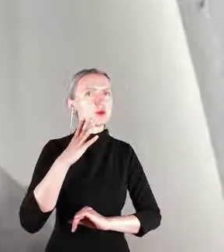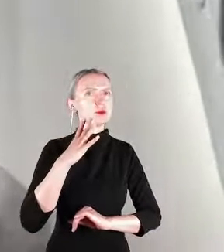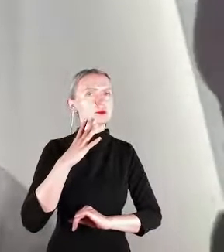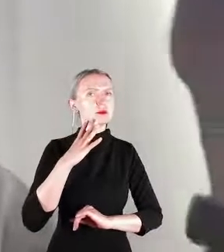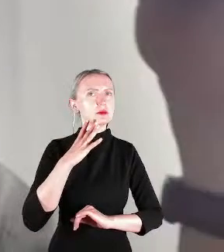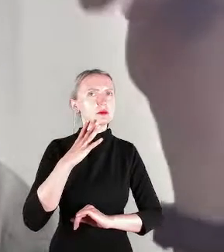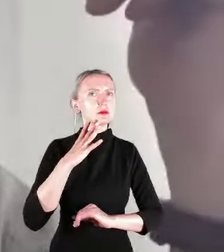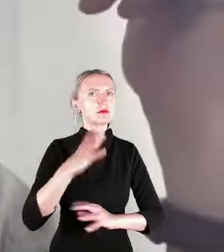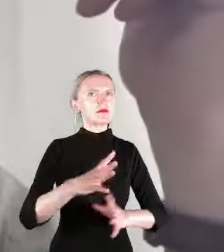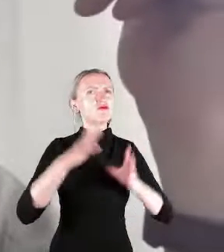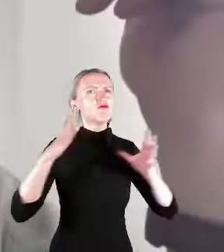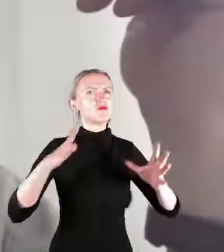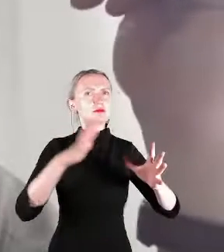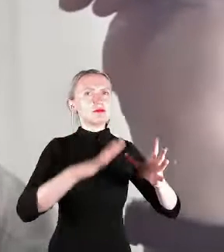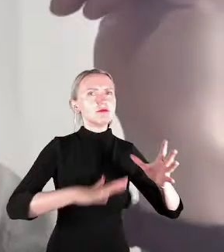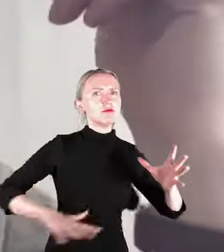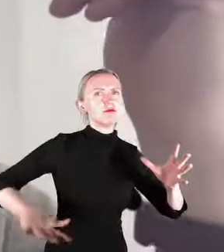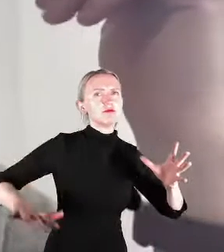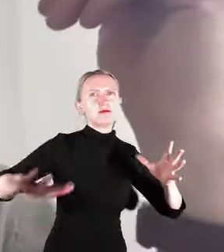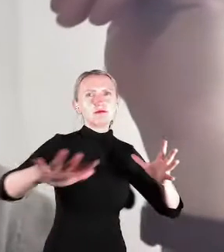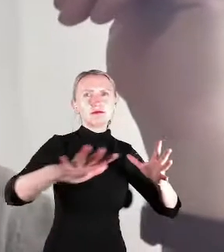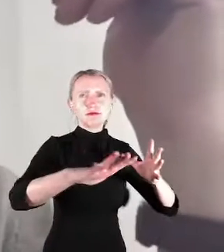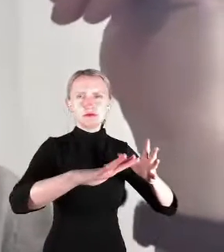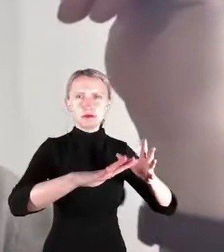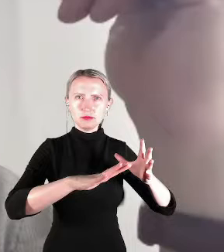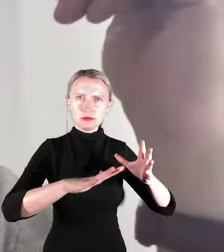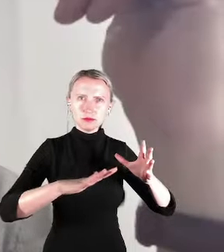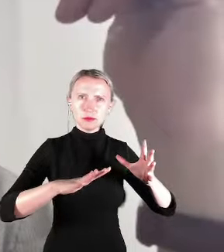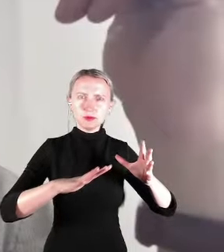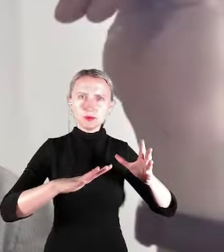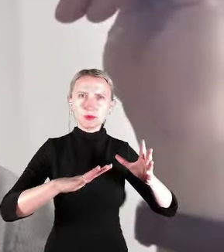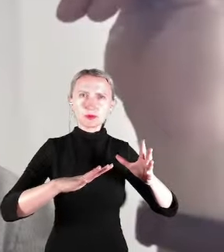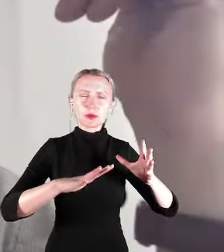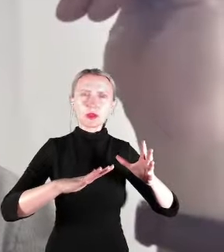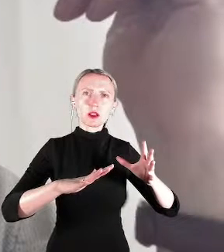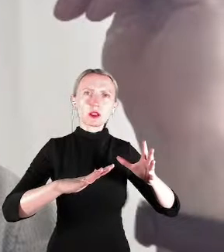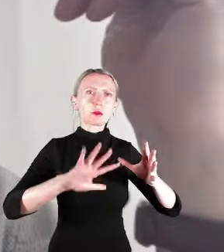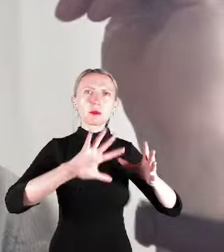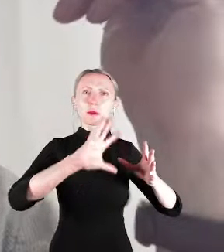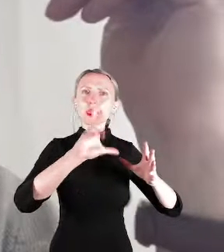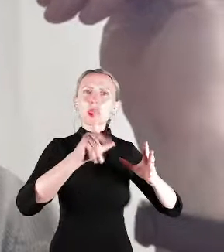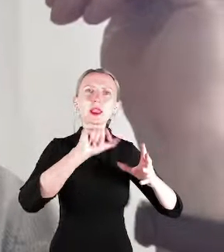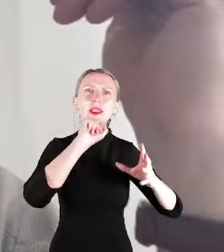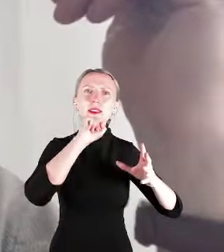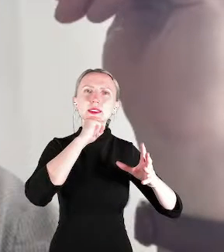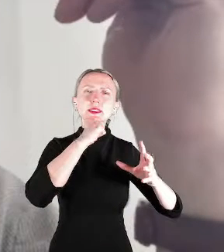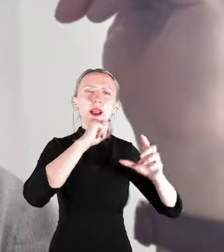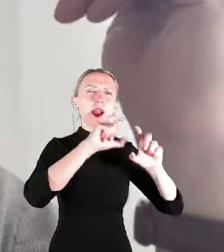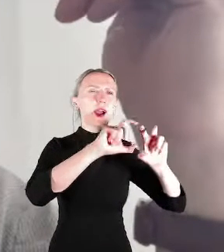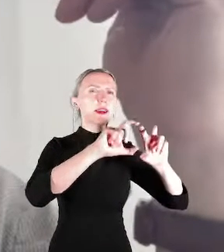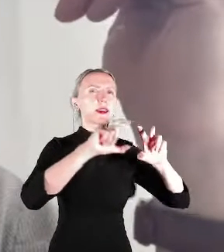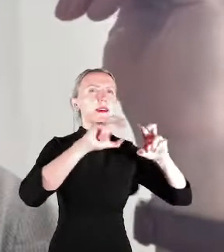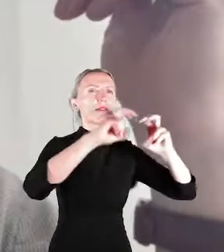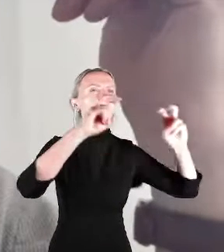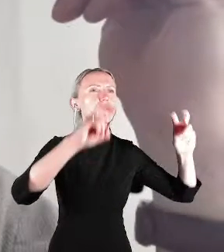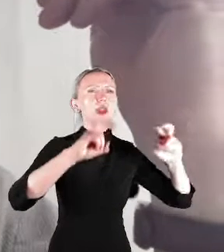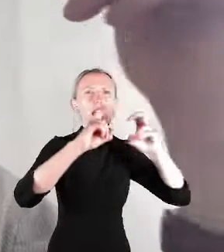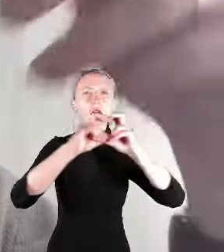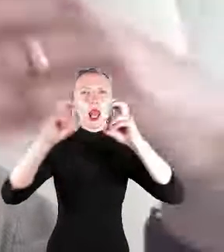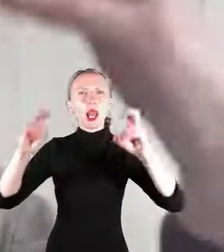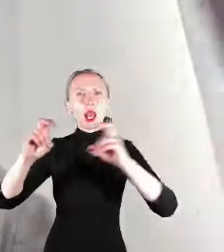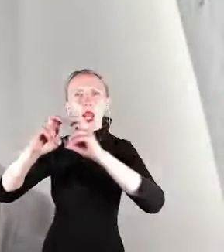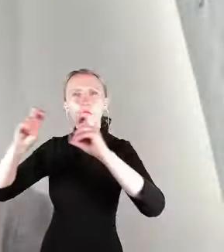huge areas of old villas built during the 19th and